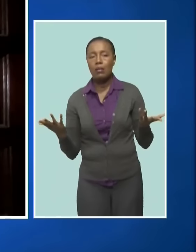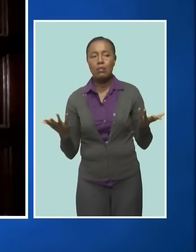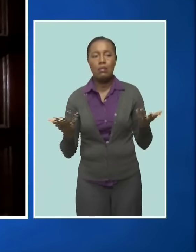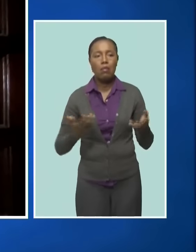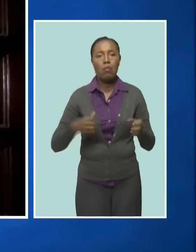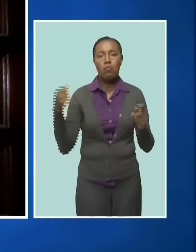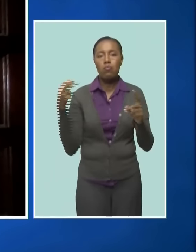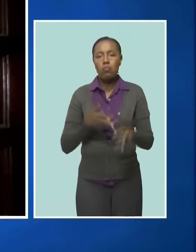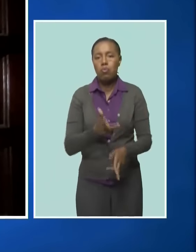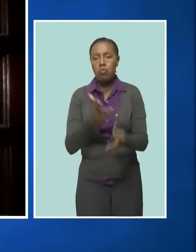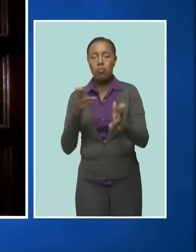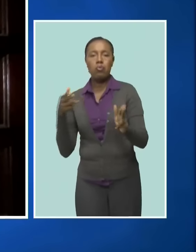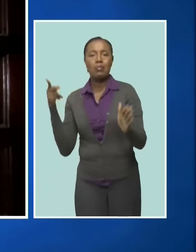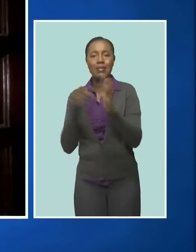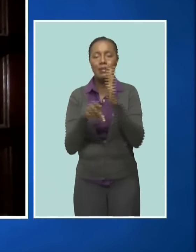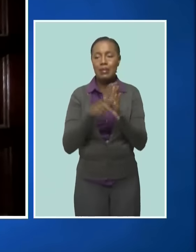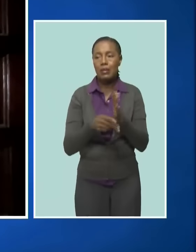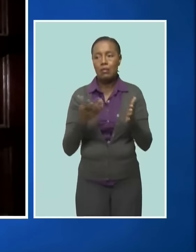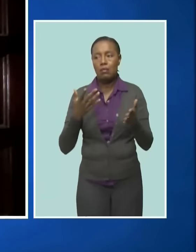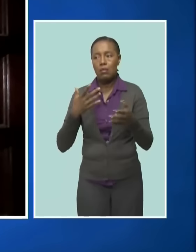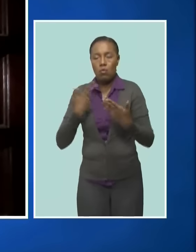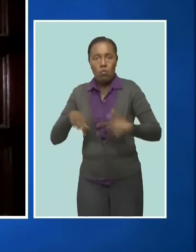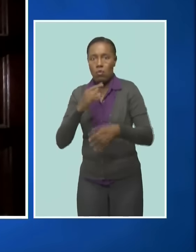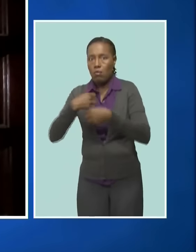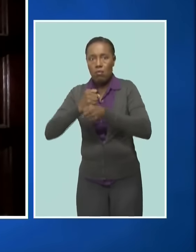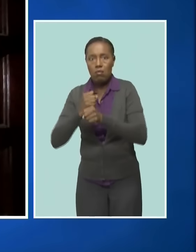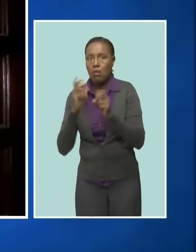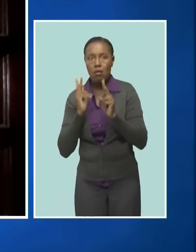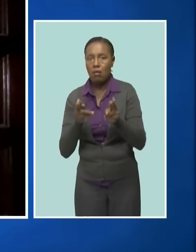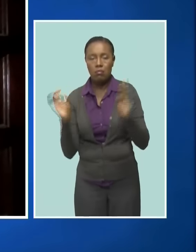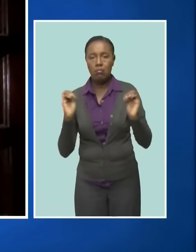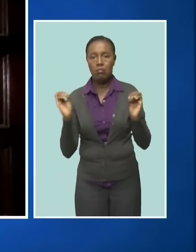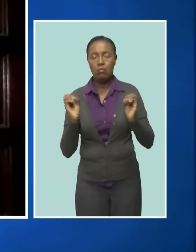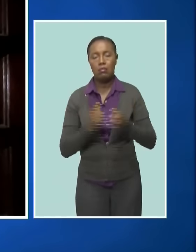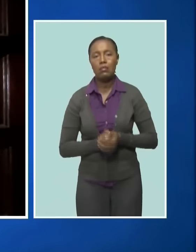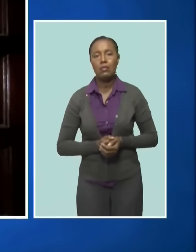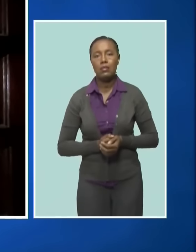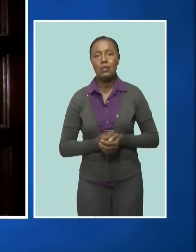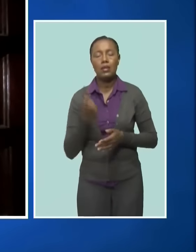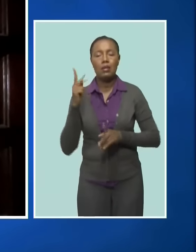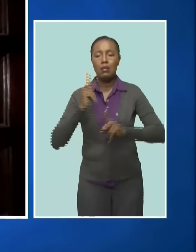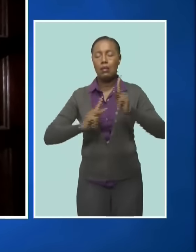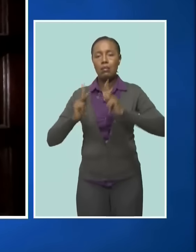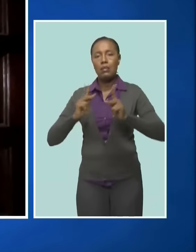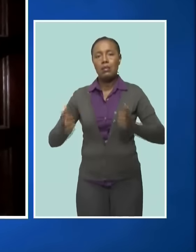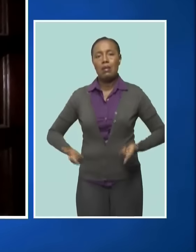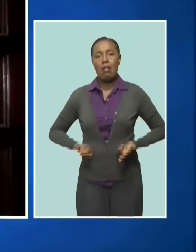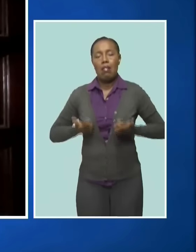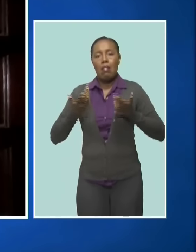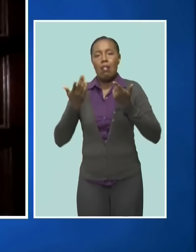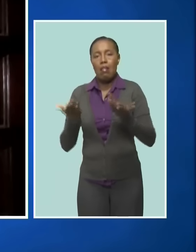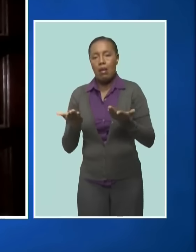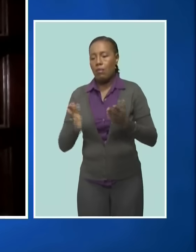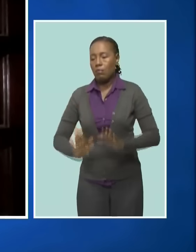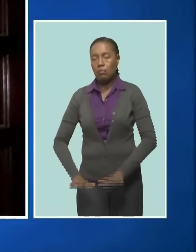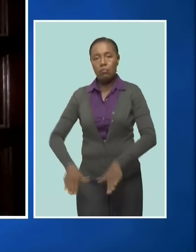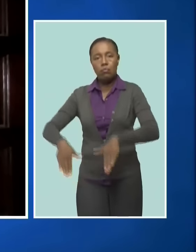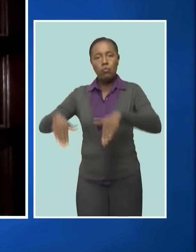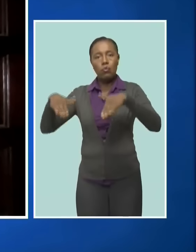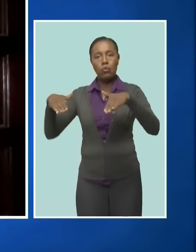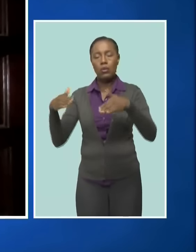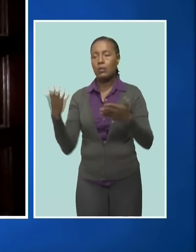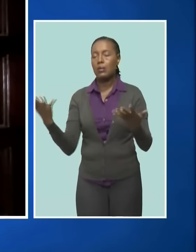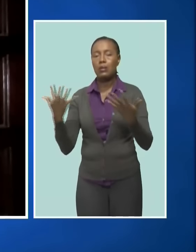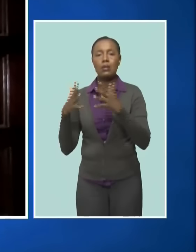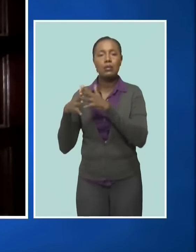guns, in relation to persons who haven't lived and been raised in